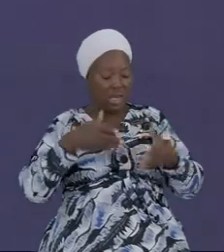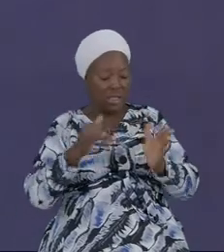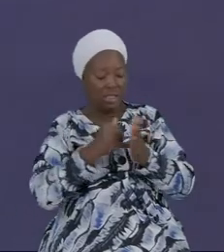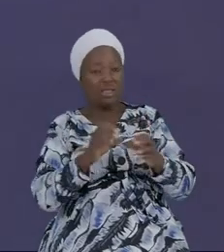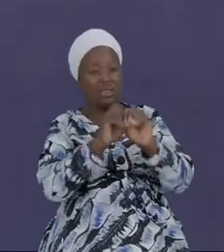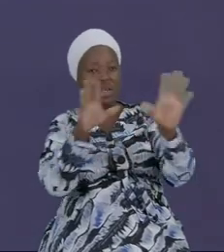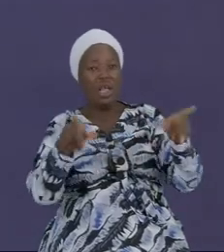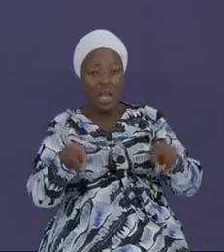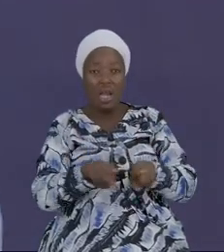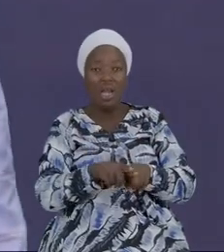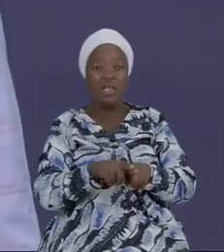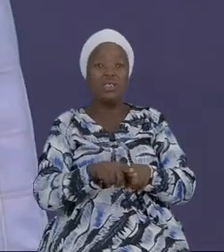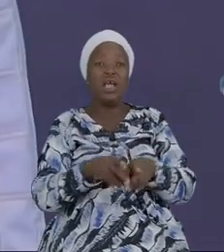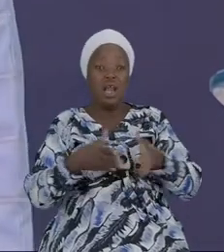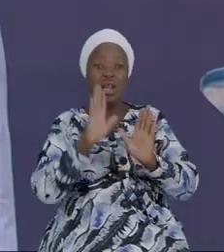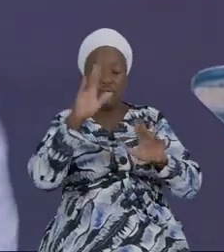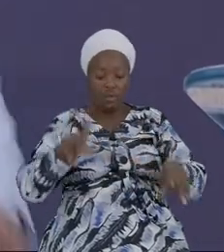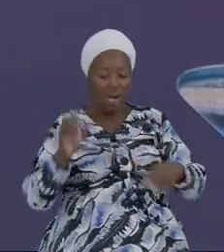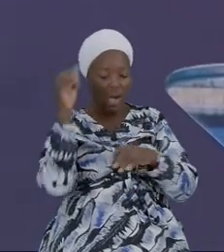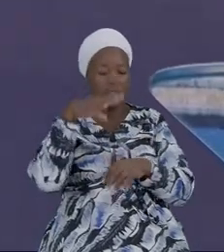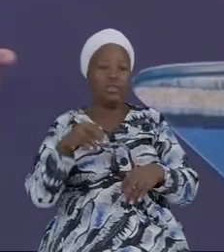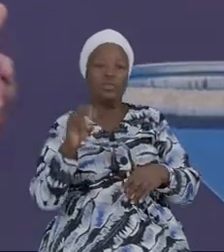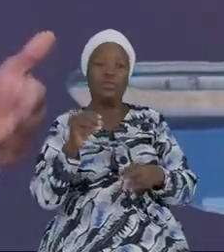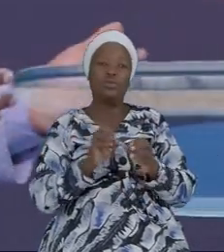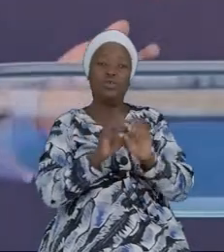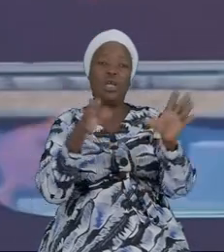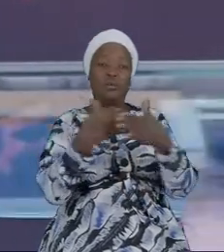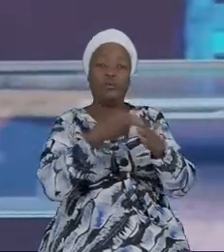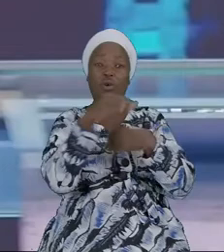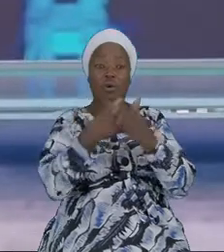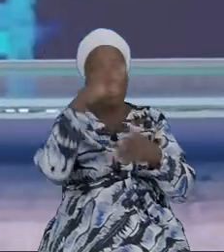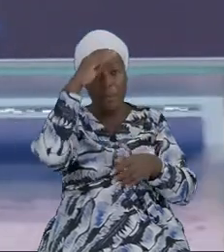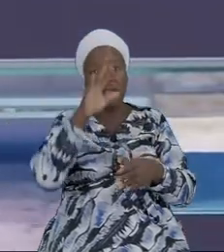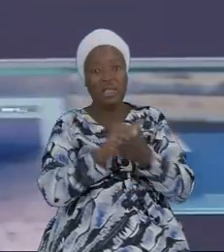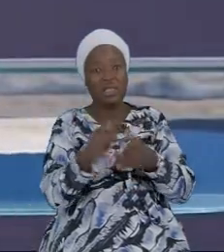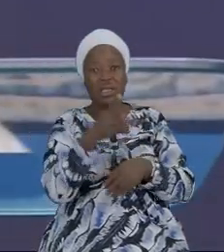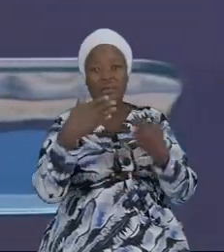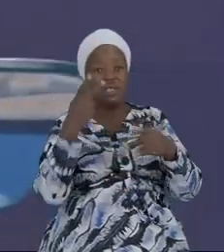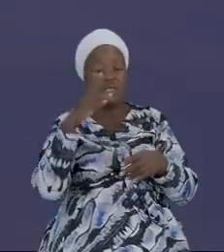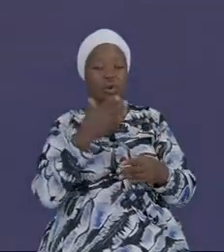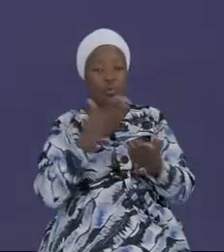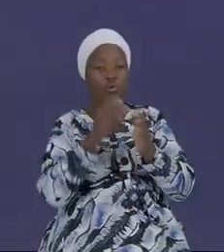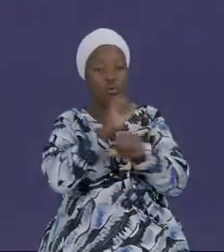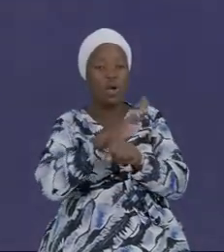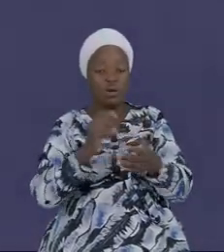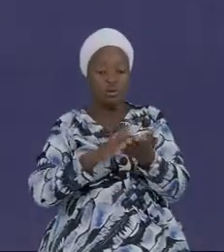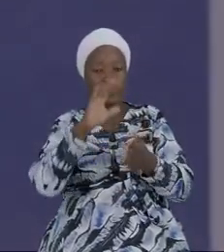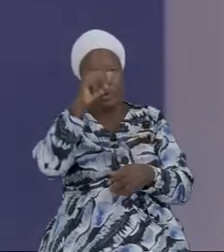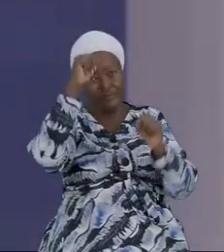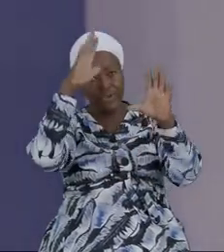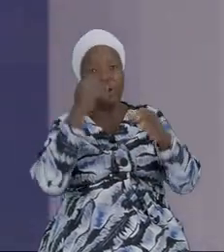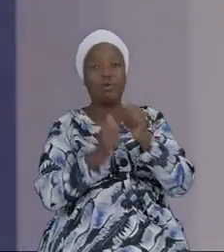your light so shine before men, that they may see your good works and glorify your Father